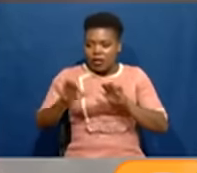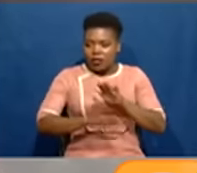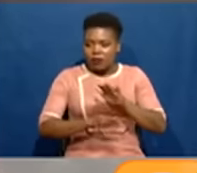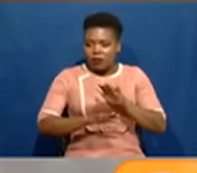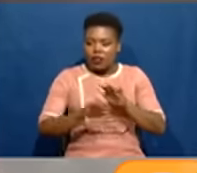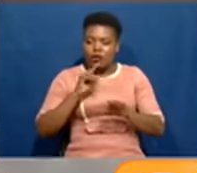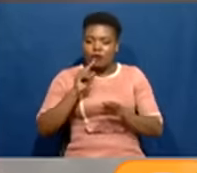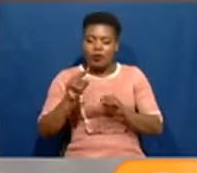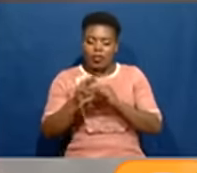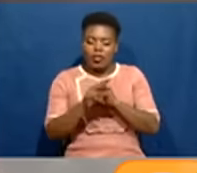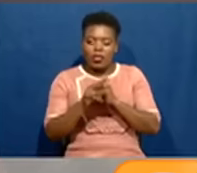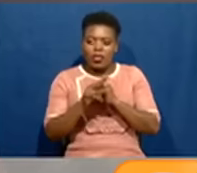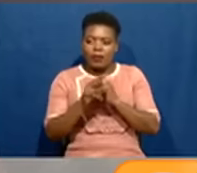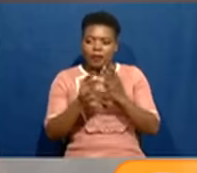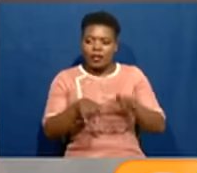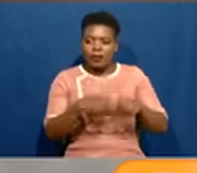of the